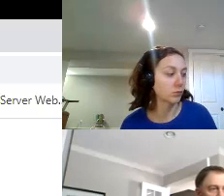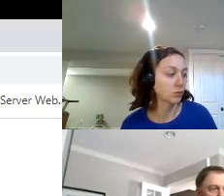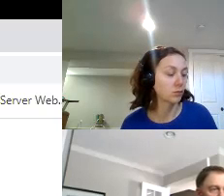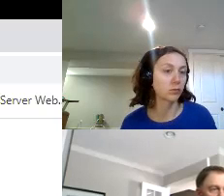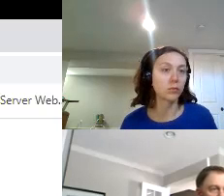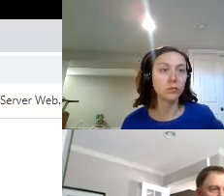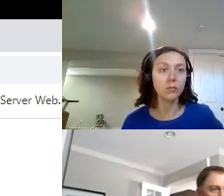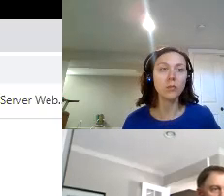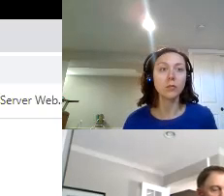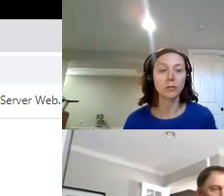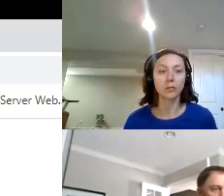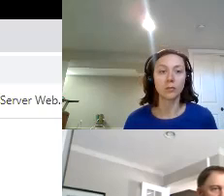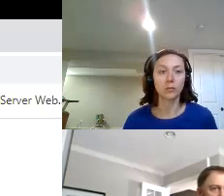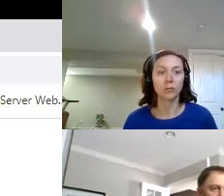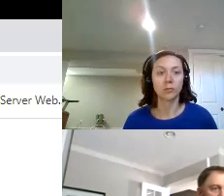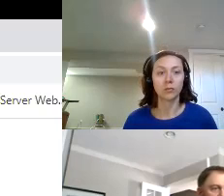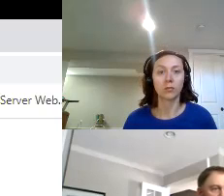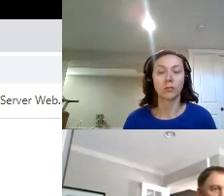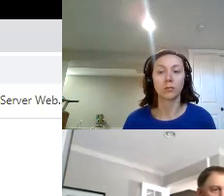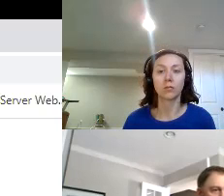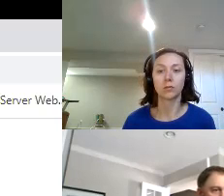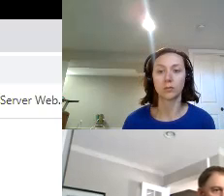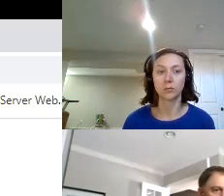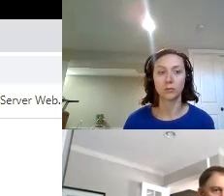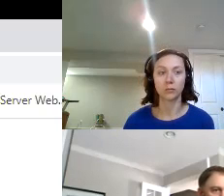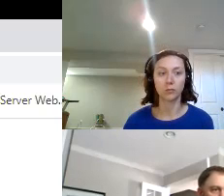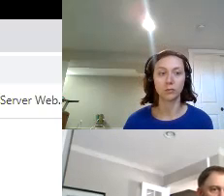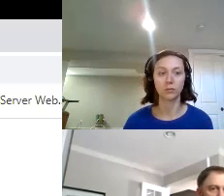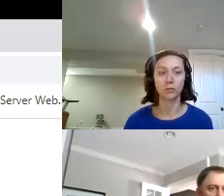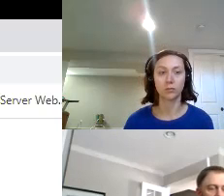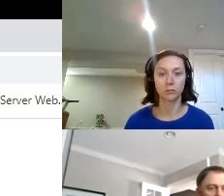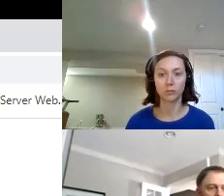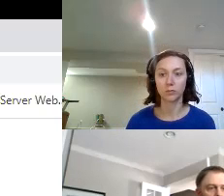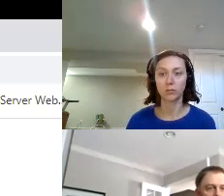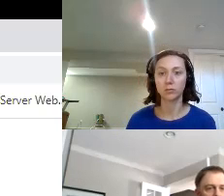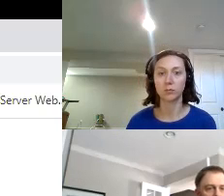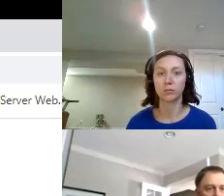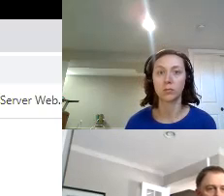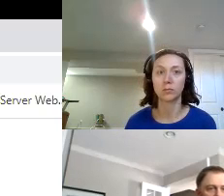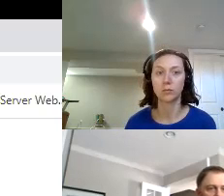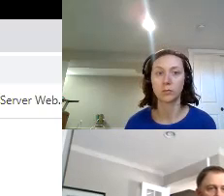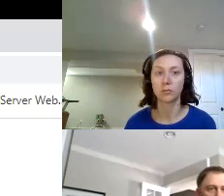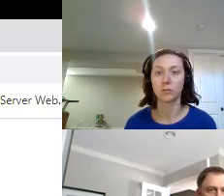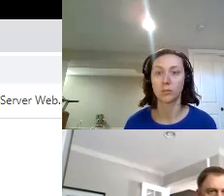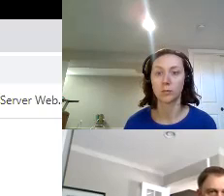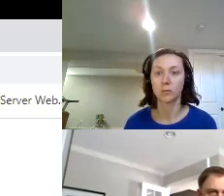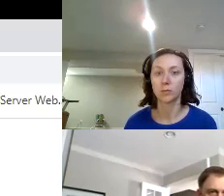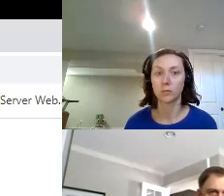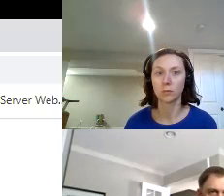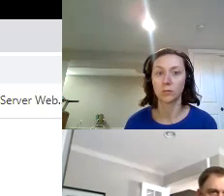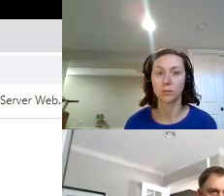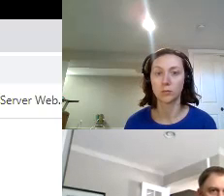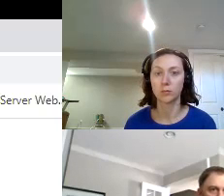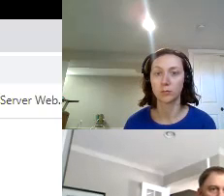of a composite index of these different measures. And you can kind of see what